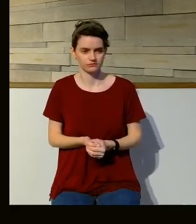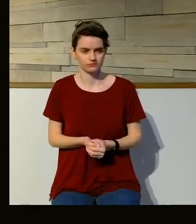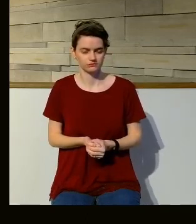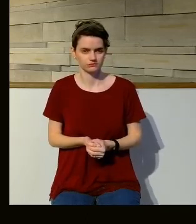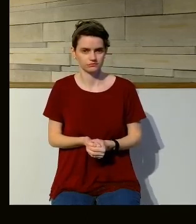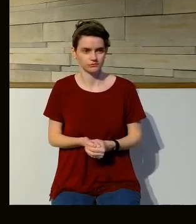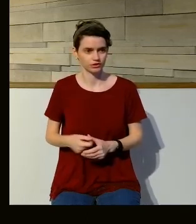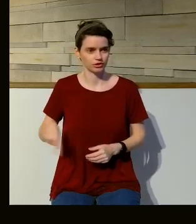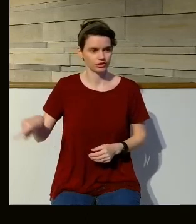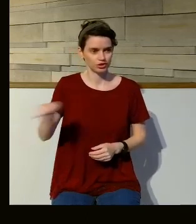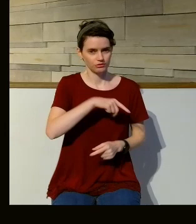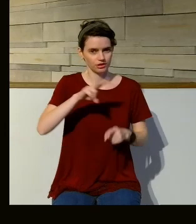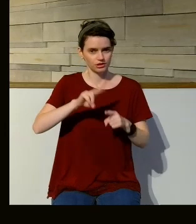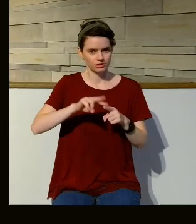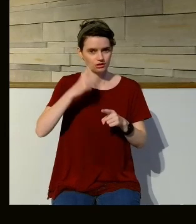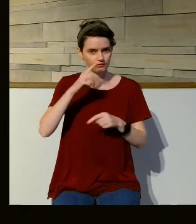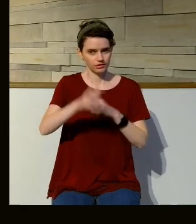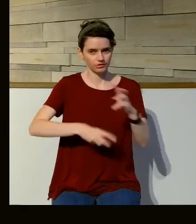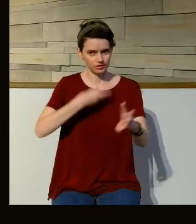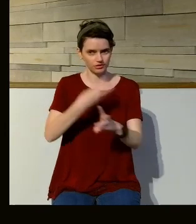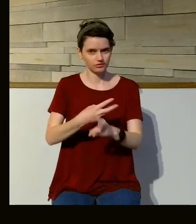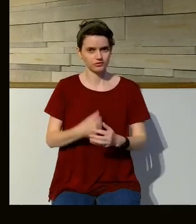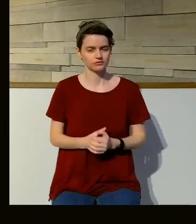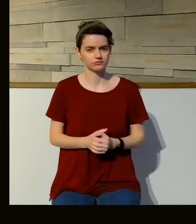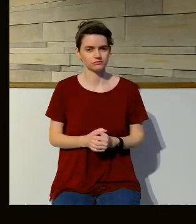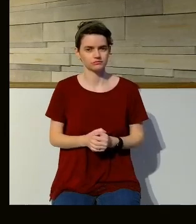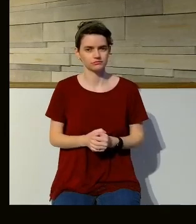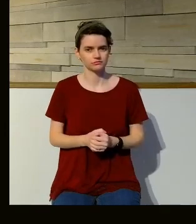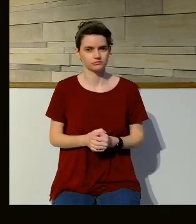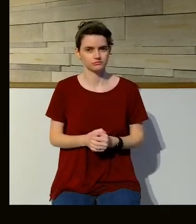But you are the salt of the earth.